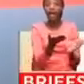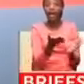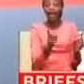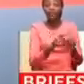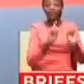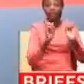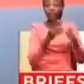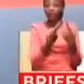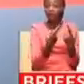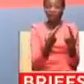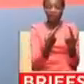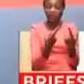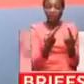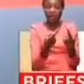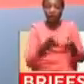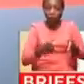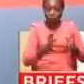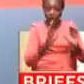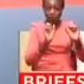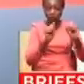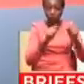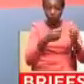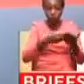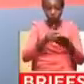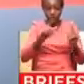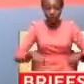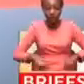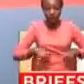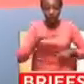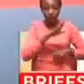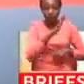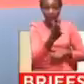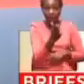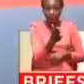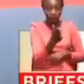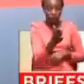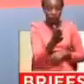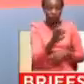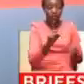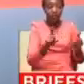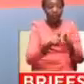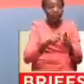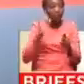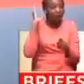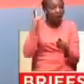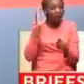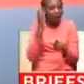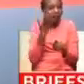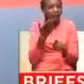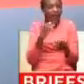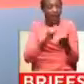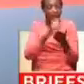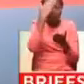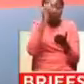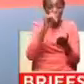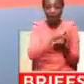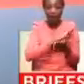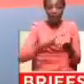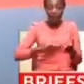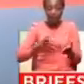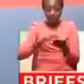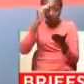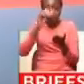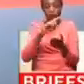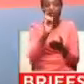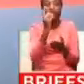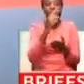different ways that you can sell your soul, or many different ways to compromise. That's why in Christianity they say there's only one way,